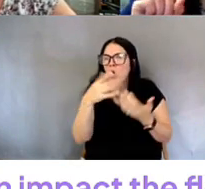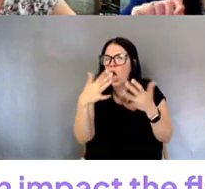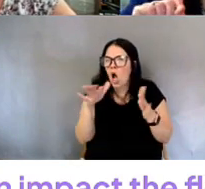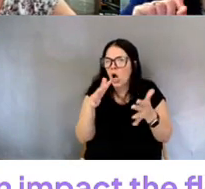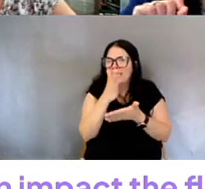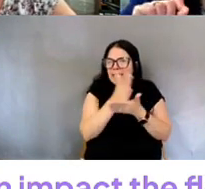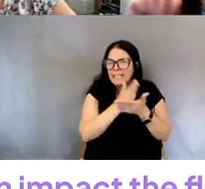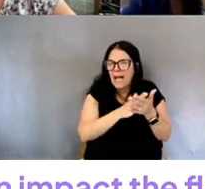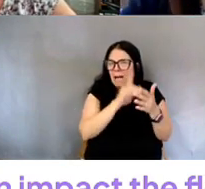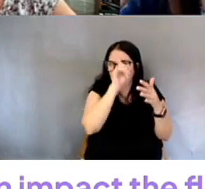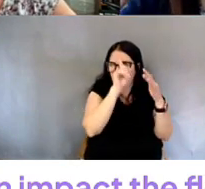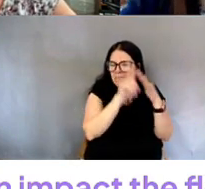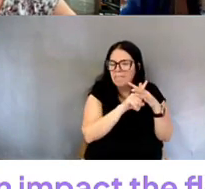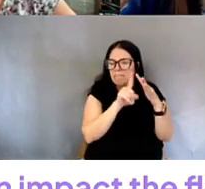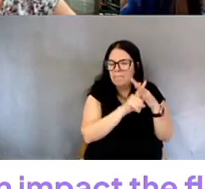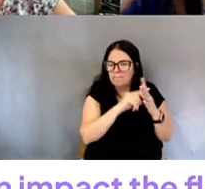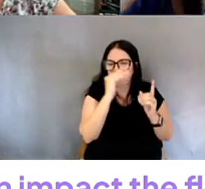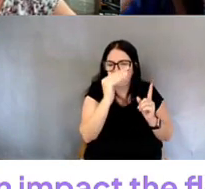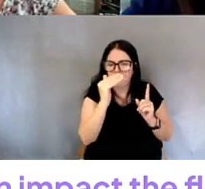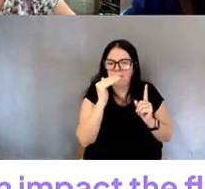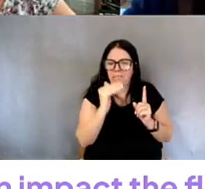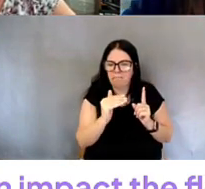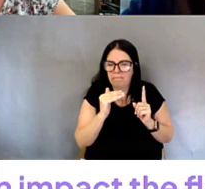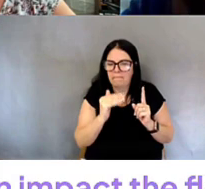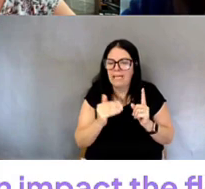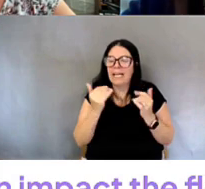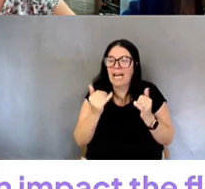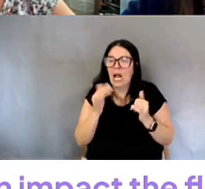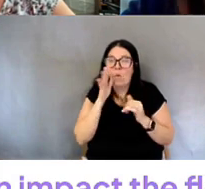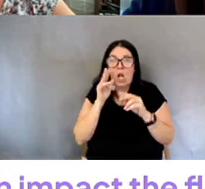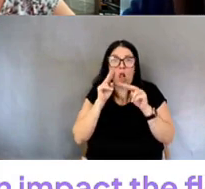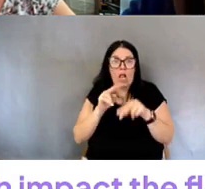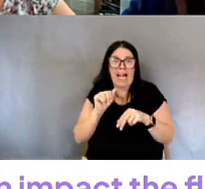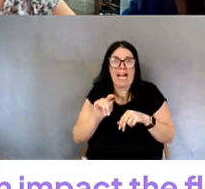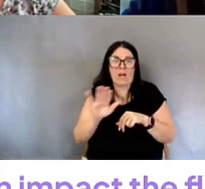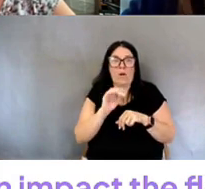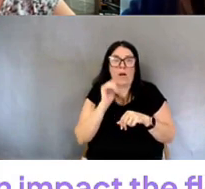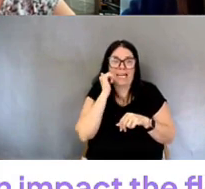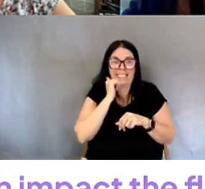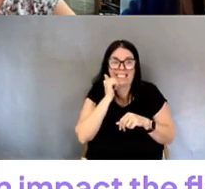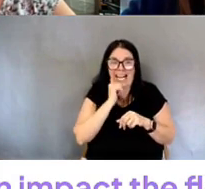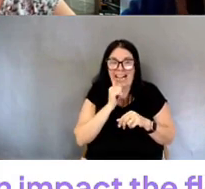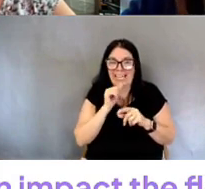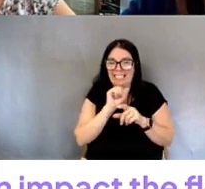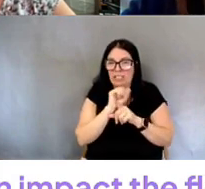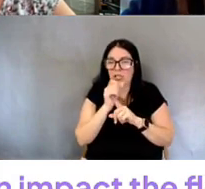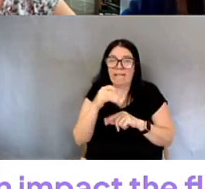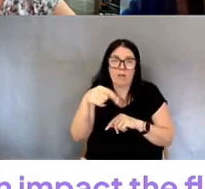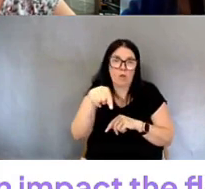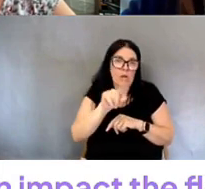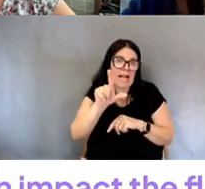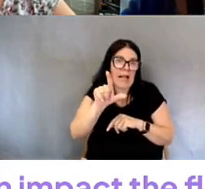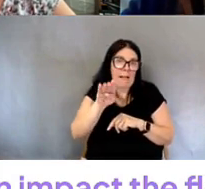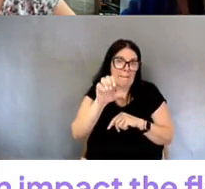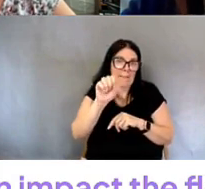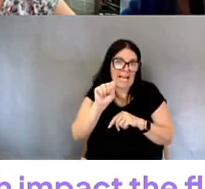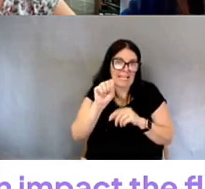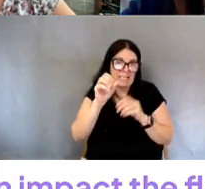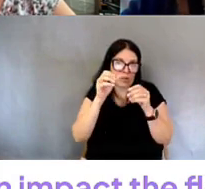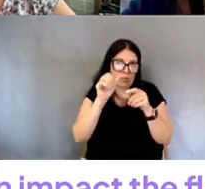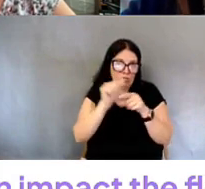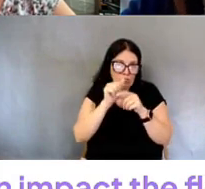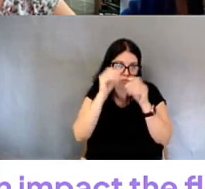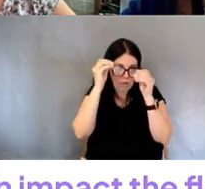these issues. So you're going to look at a daily scenario. If you're an LBS practitioner,